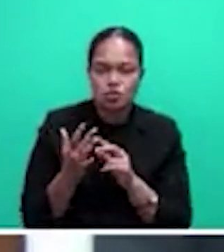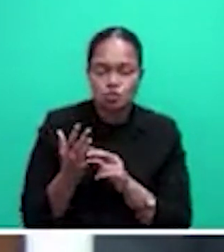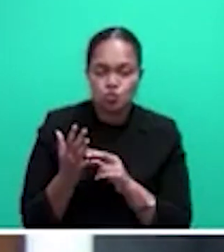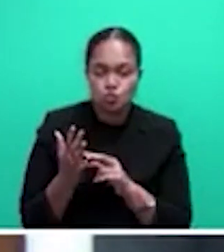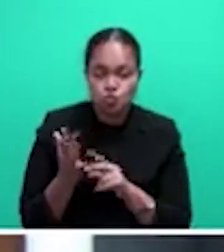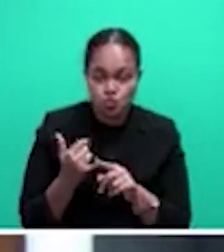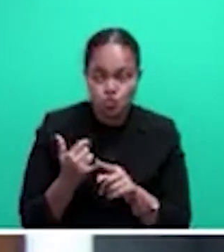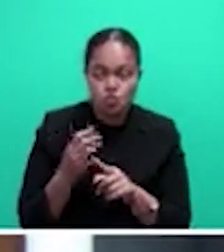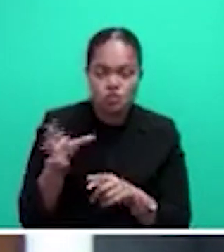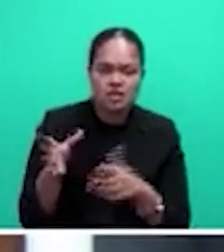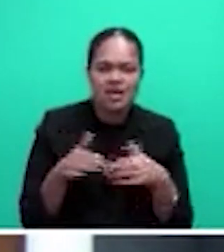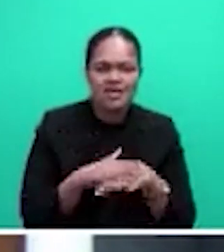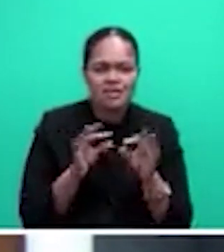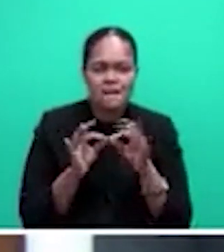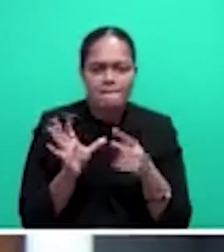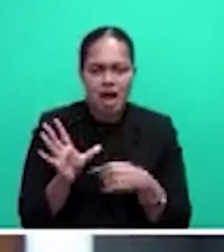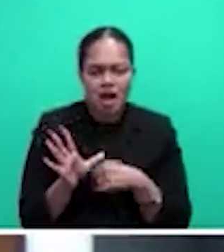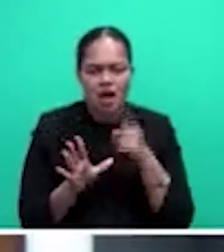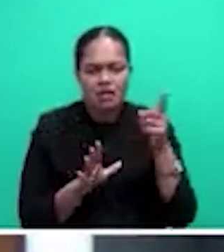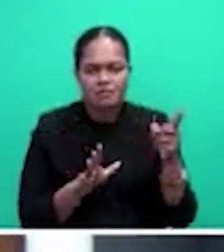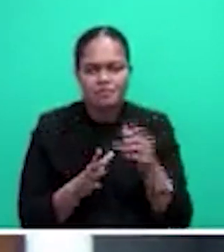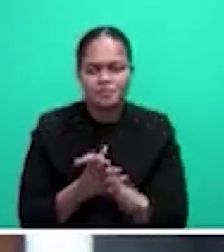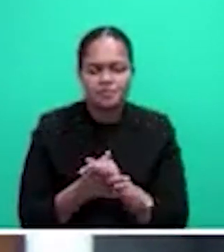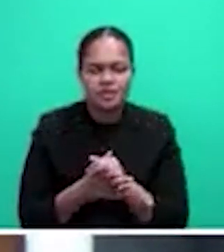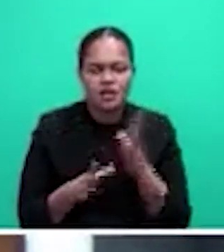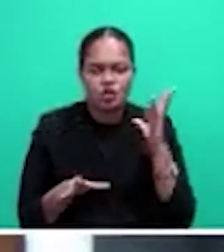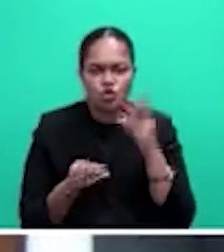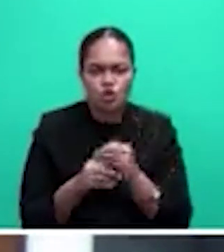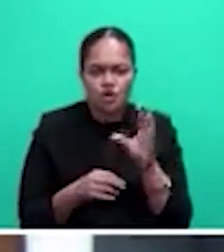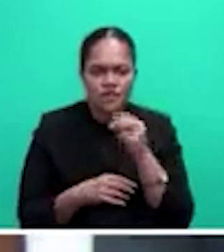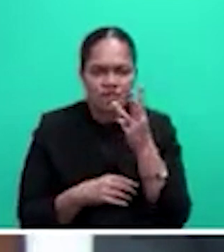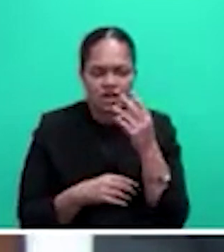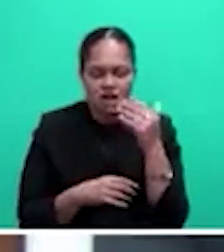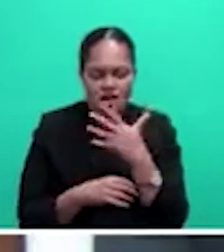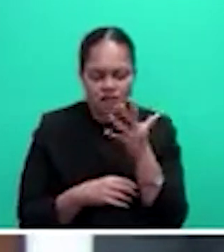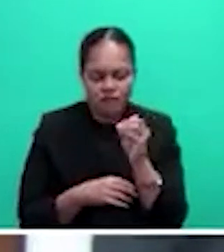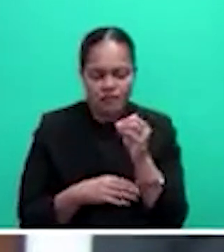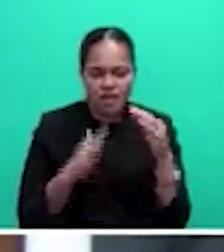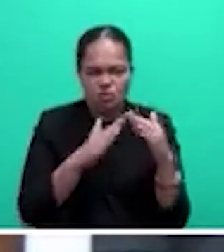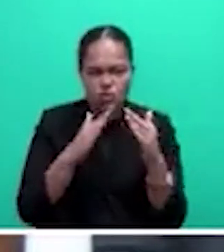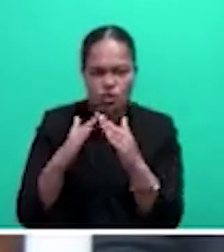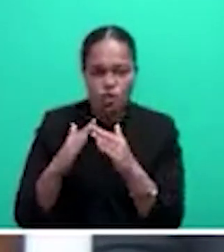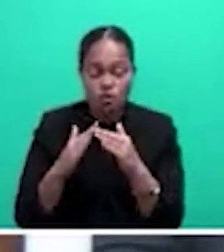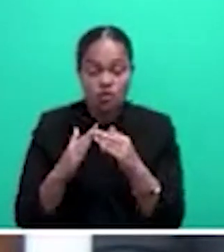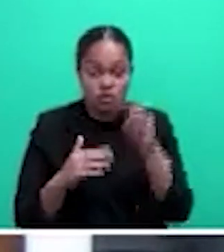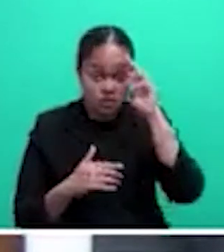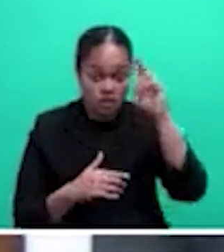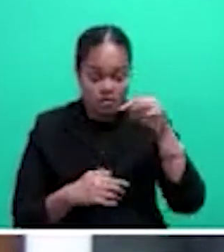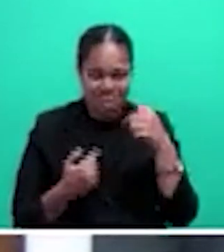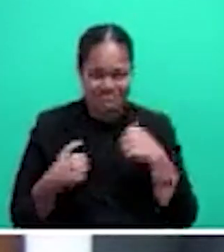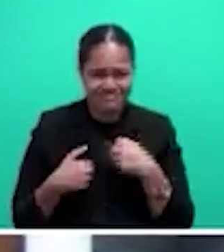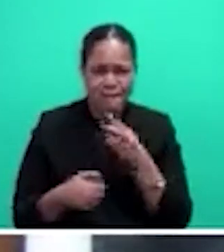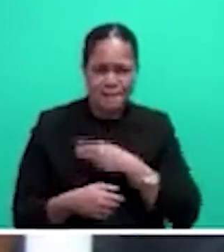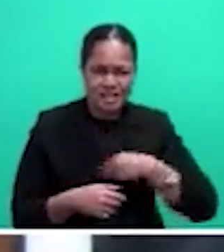Wale Wanguya and Ba, Delesu and Lotoka, with a total of 350 households. The Speaker said the Ministry will